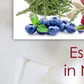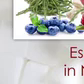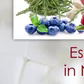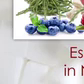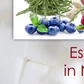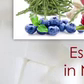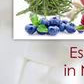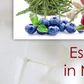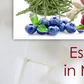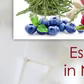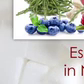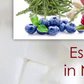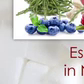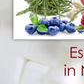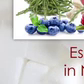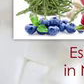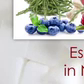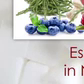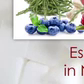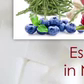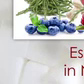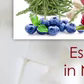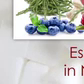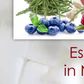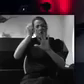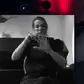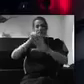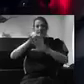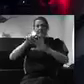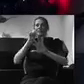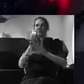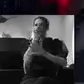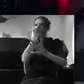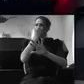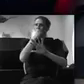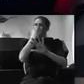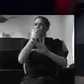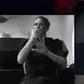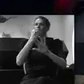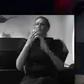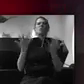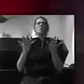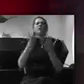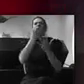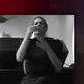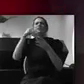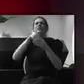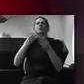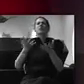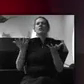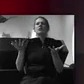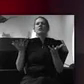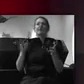our ancestors did hundreds and hundreds of years ago. Their diet consisted of